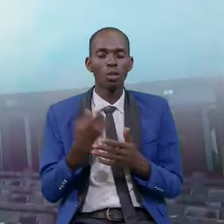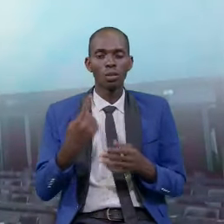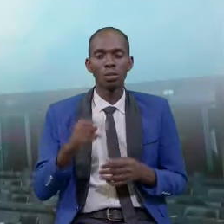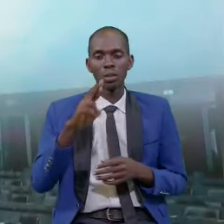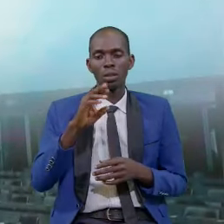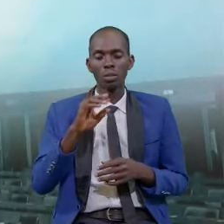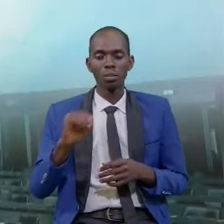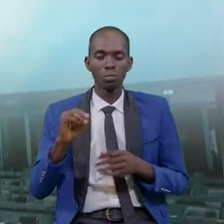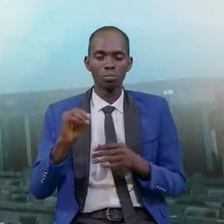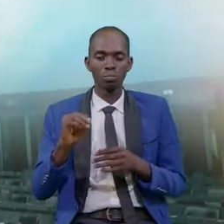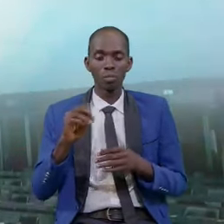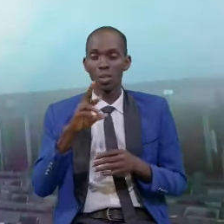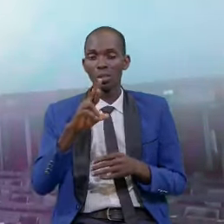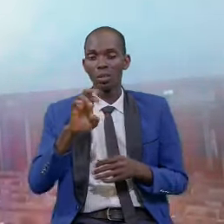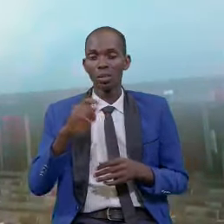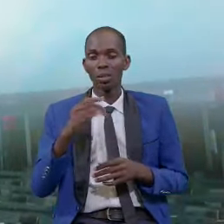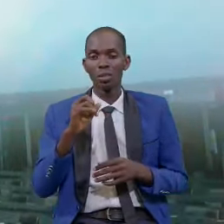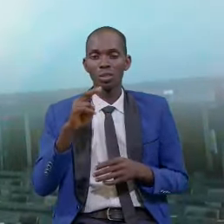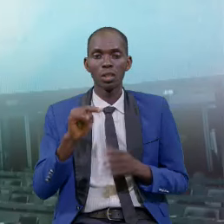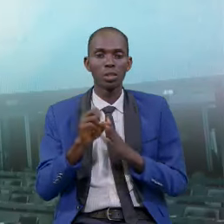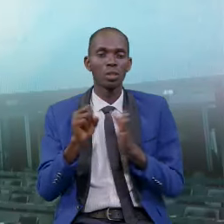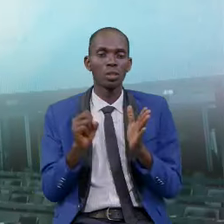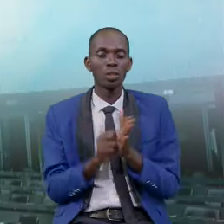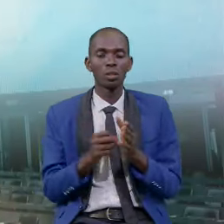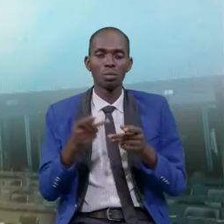state and all the nations. Time